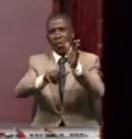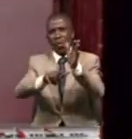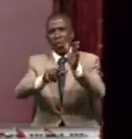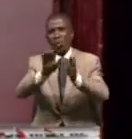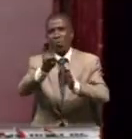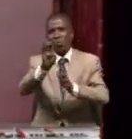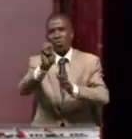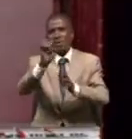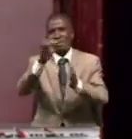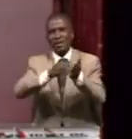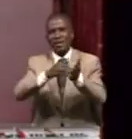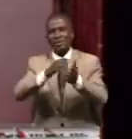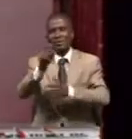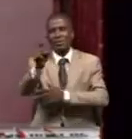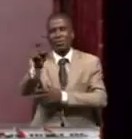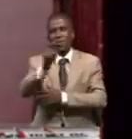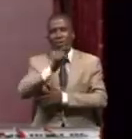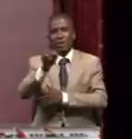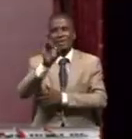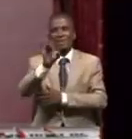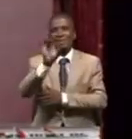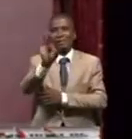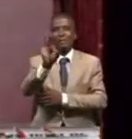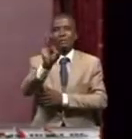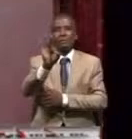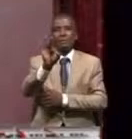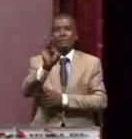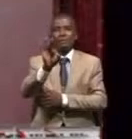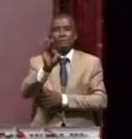40,189 of the